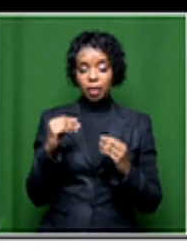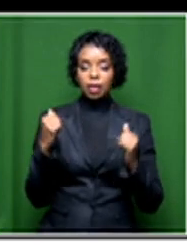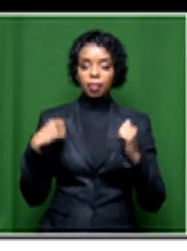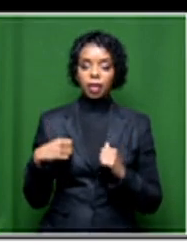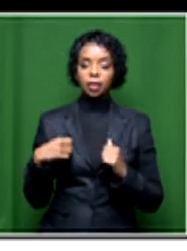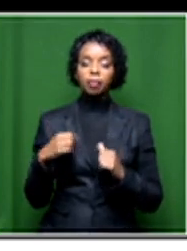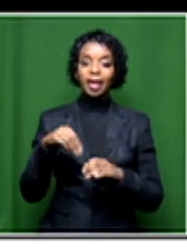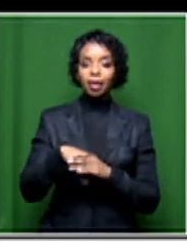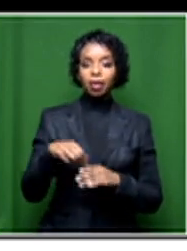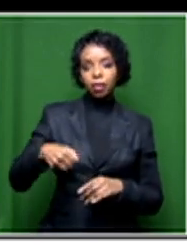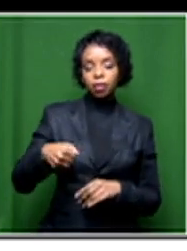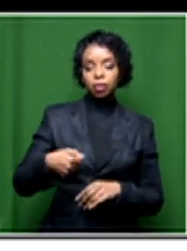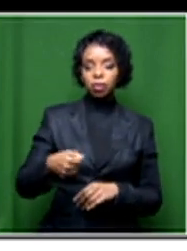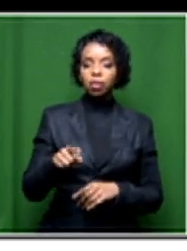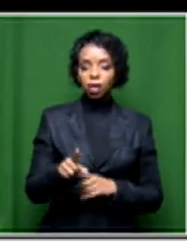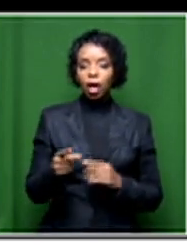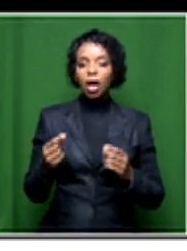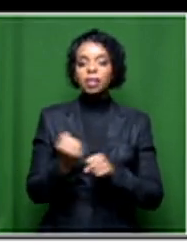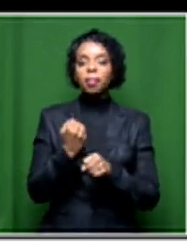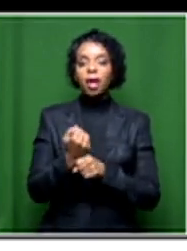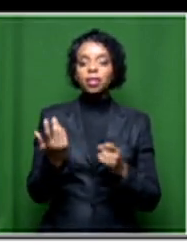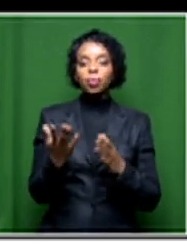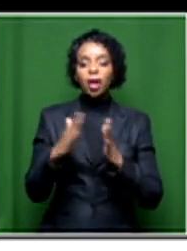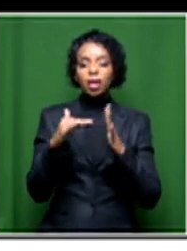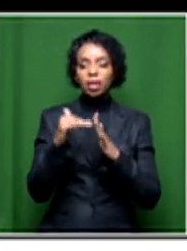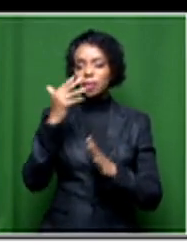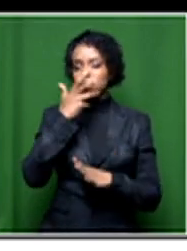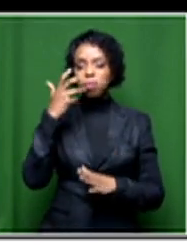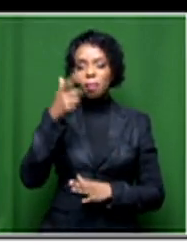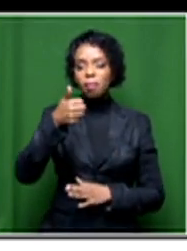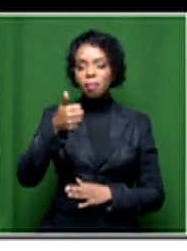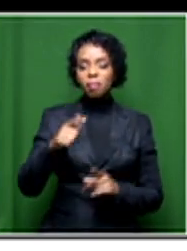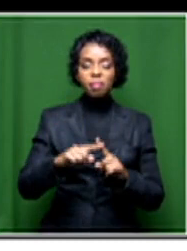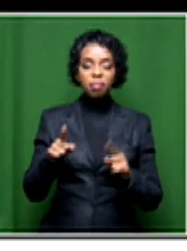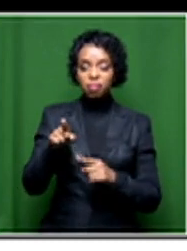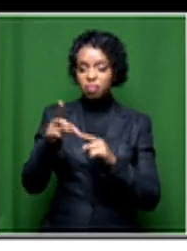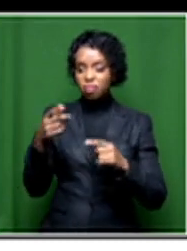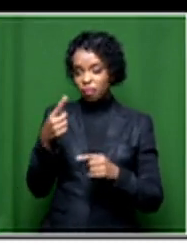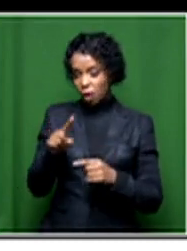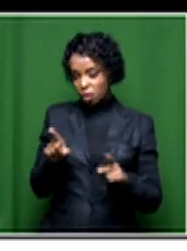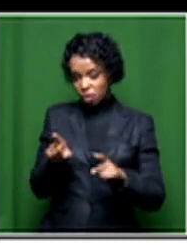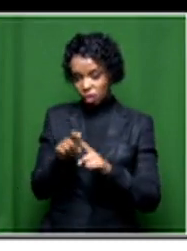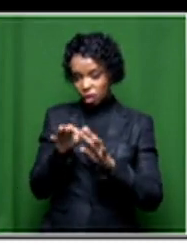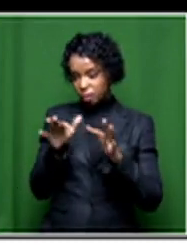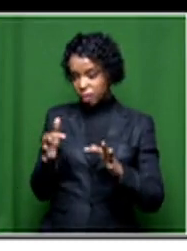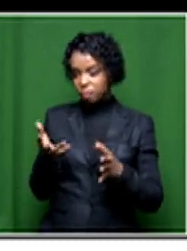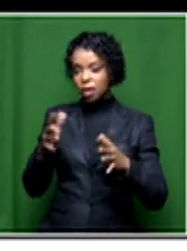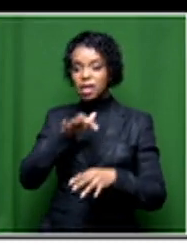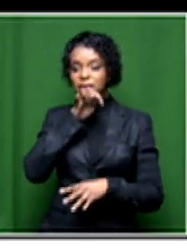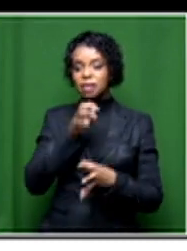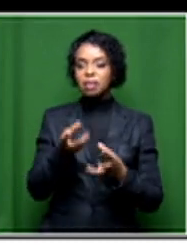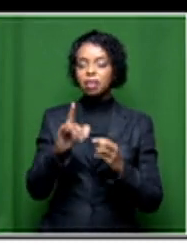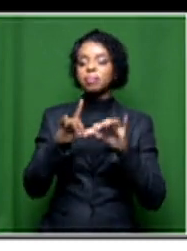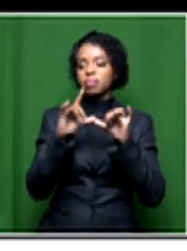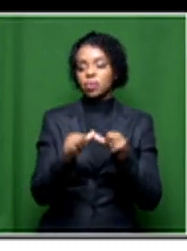started there, and I handed out this first shelter suit, and because of the positive reaction of the homeless people, I continued. And I also saw that